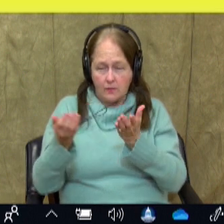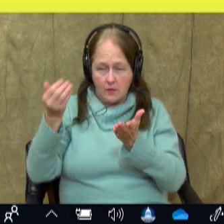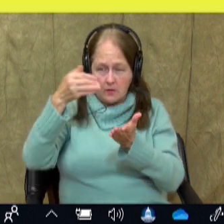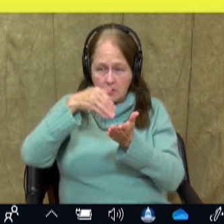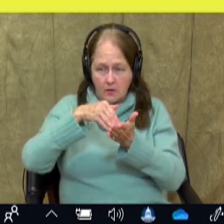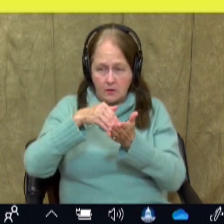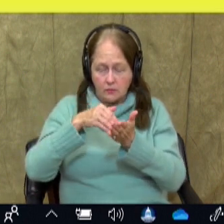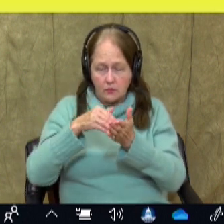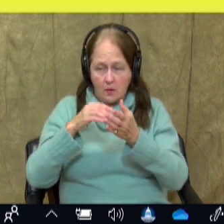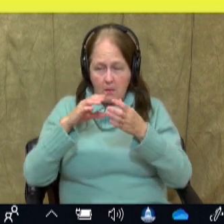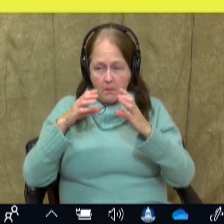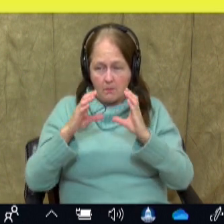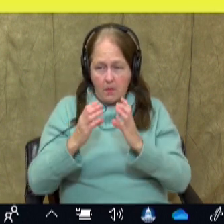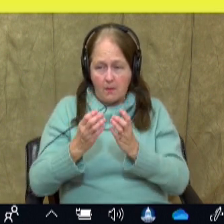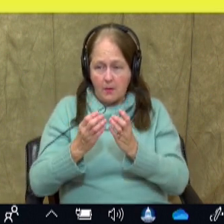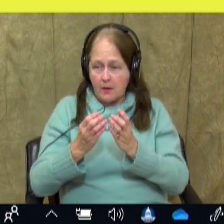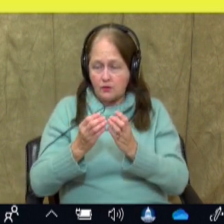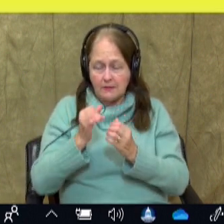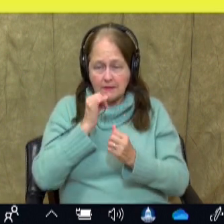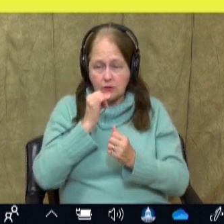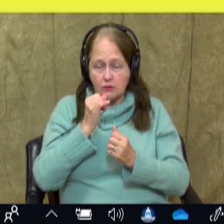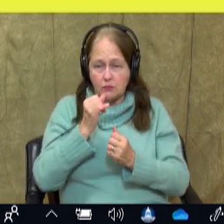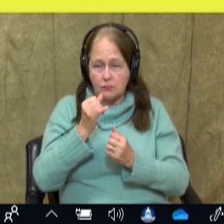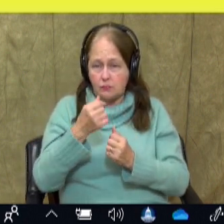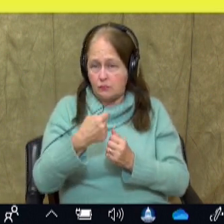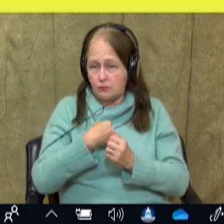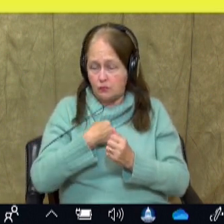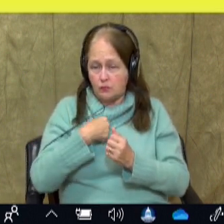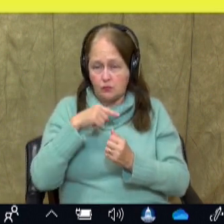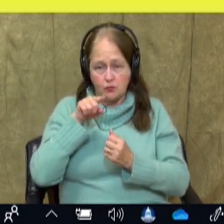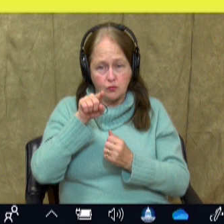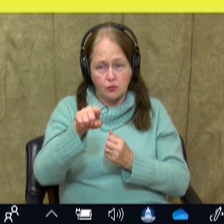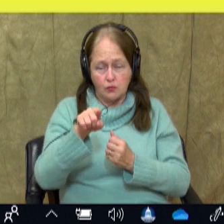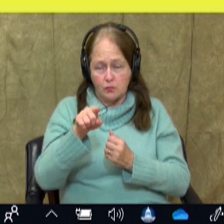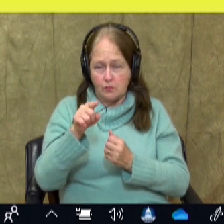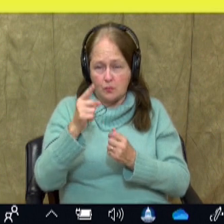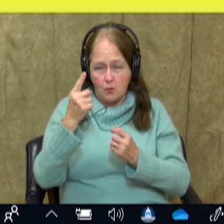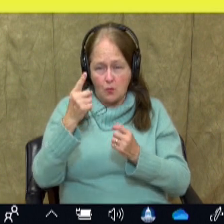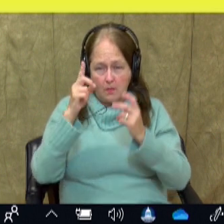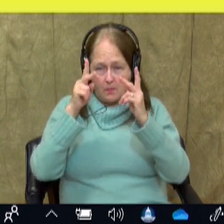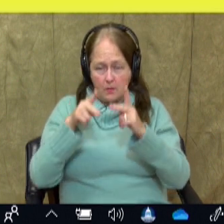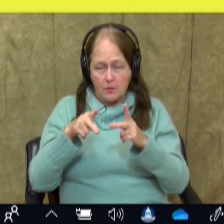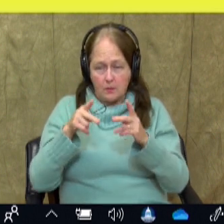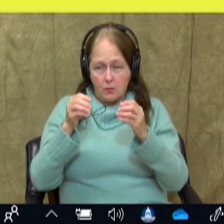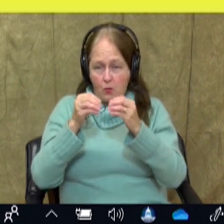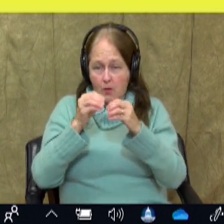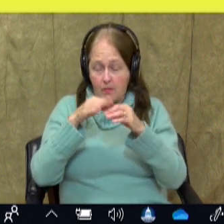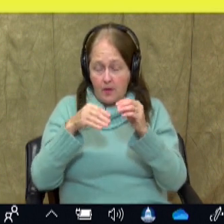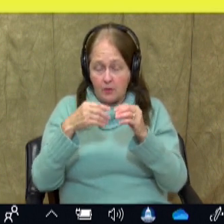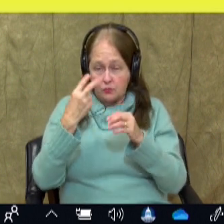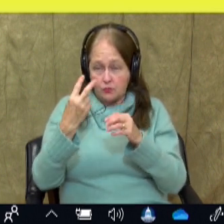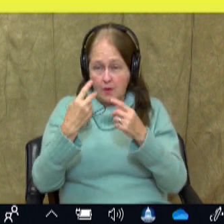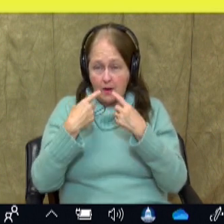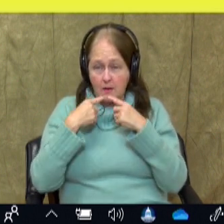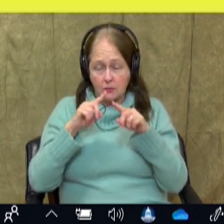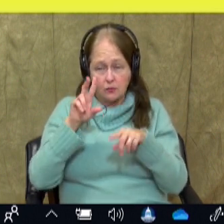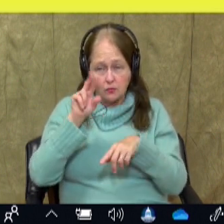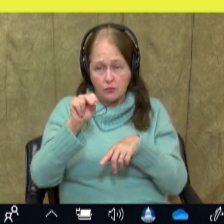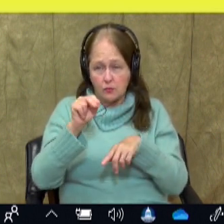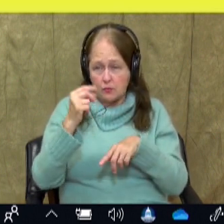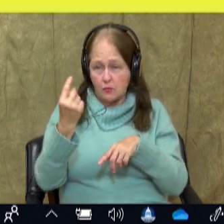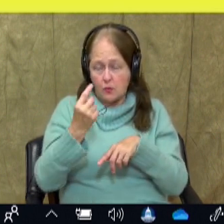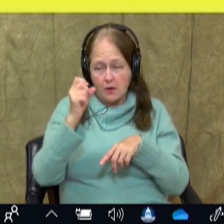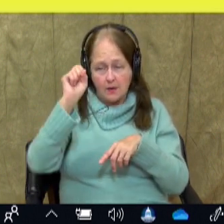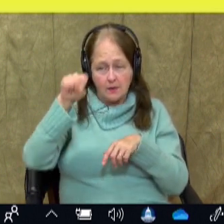the population is you. I'm just asking you. And is there going to be more than two answers? No, it's going to